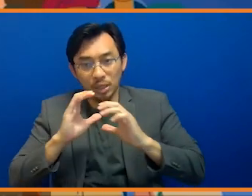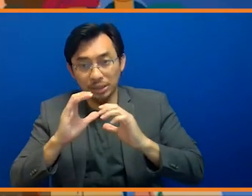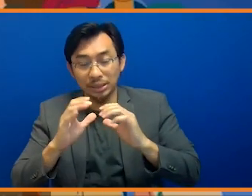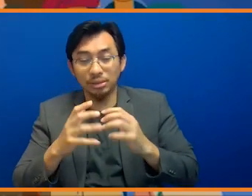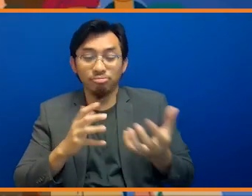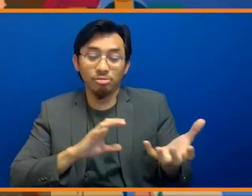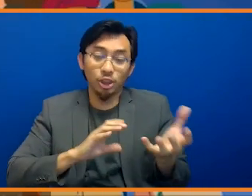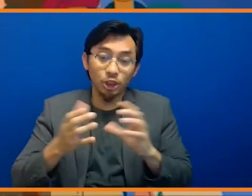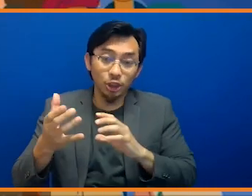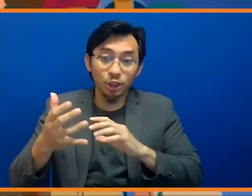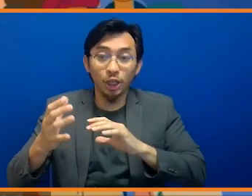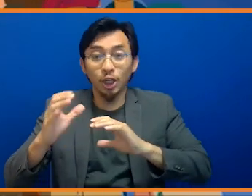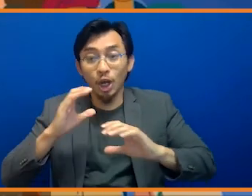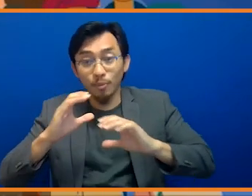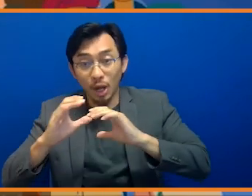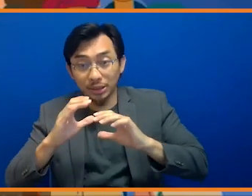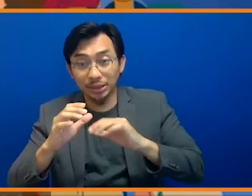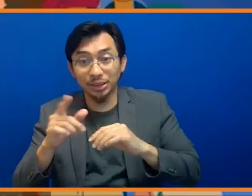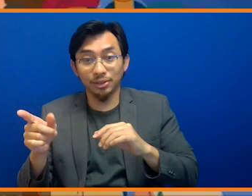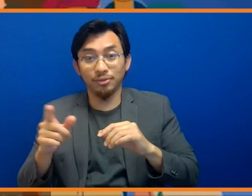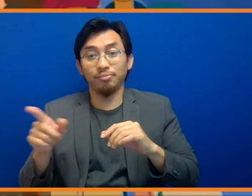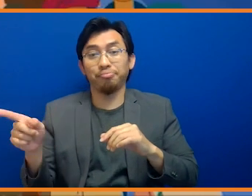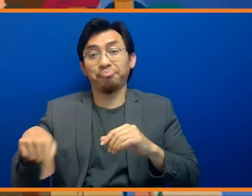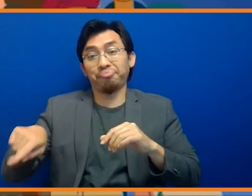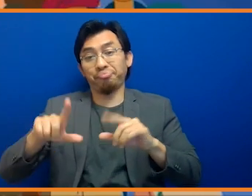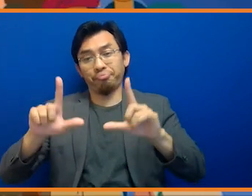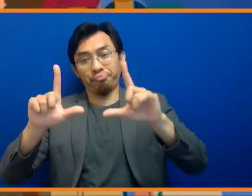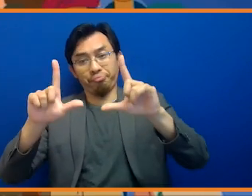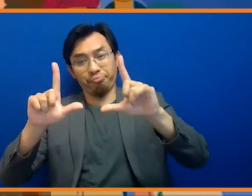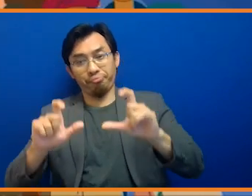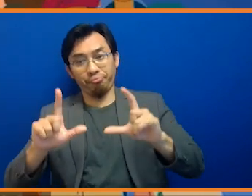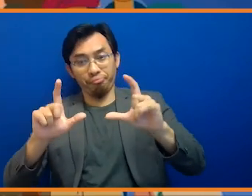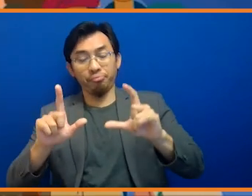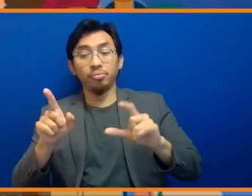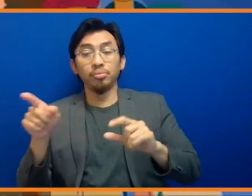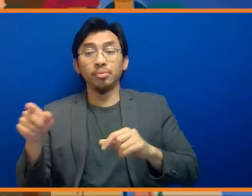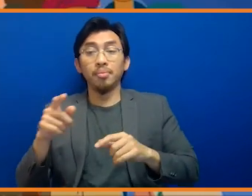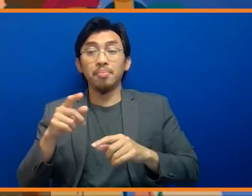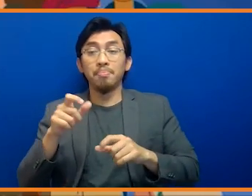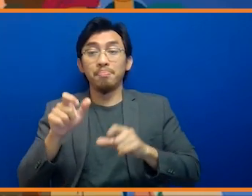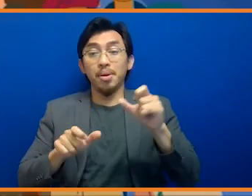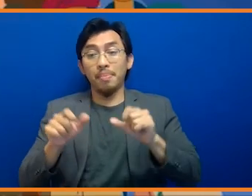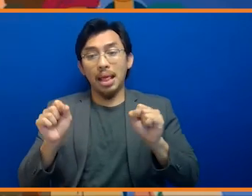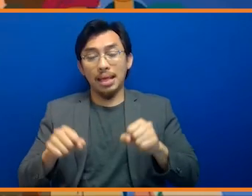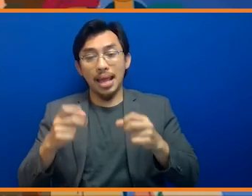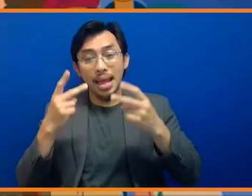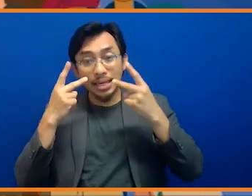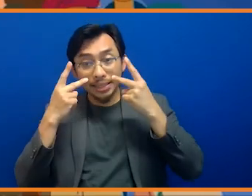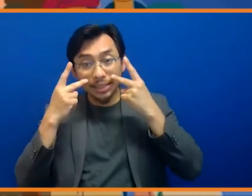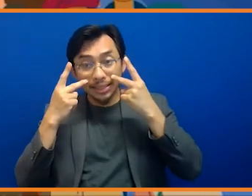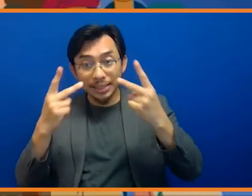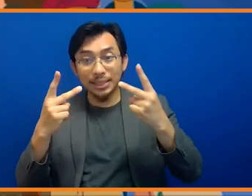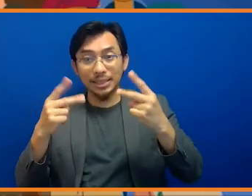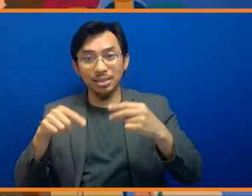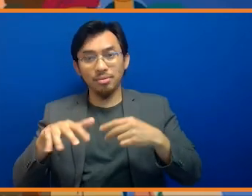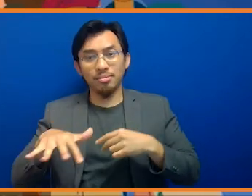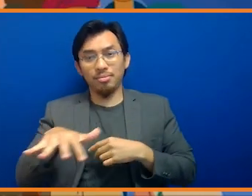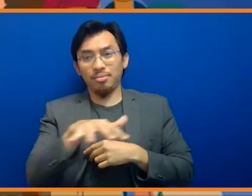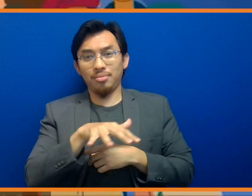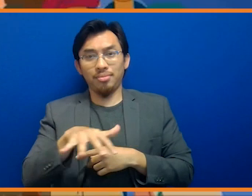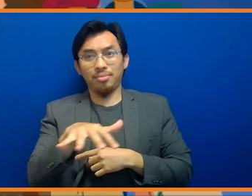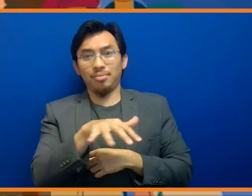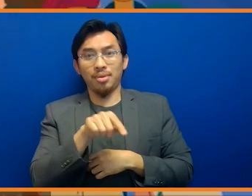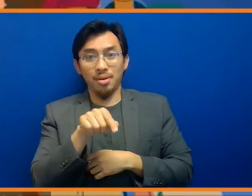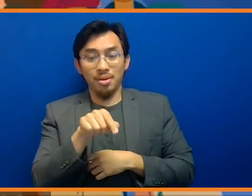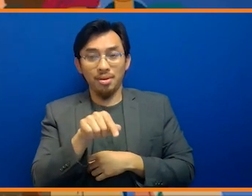communication, disaster communication. They put the picture here where people can see inundation area. Of